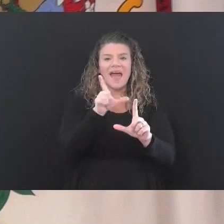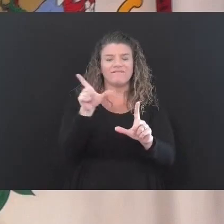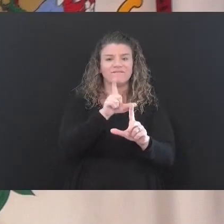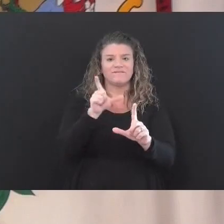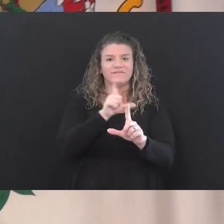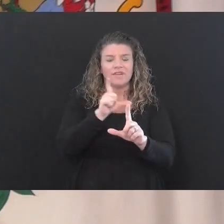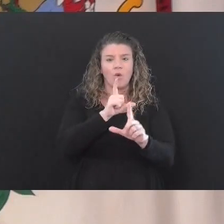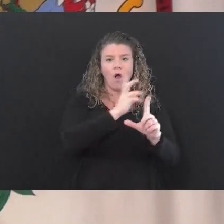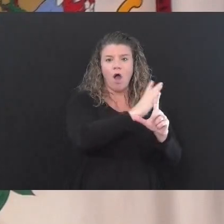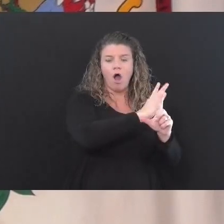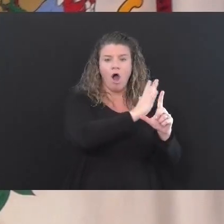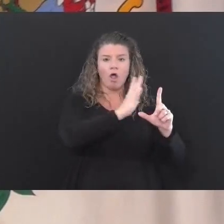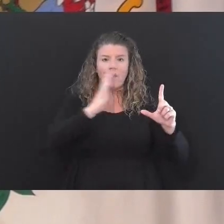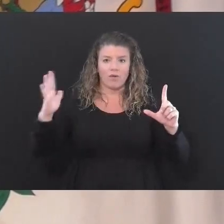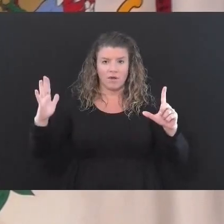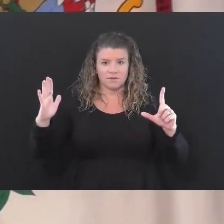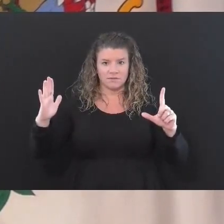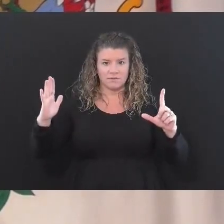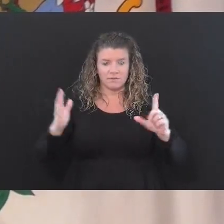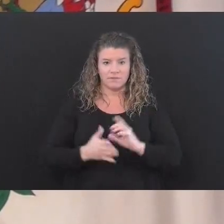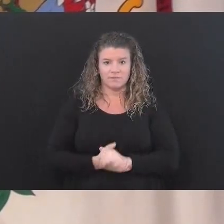way across.